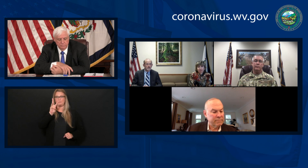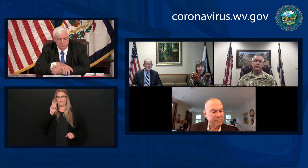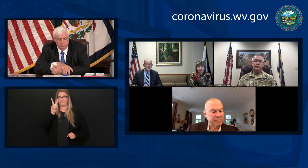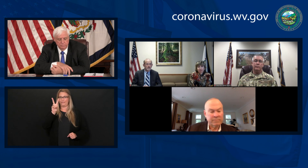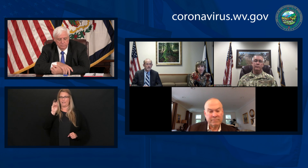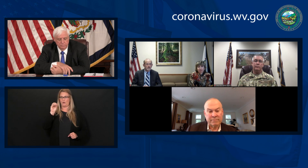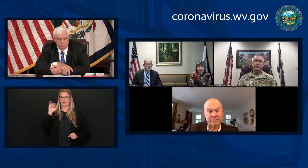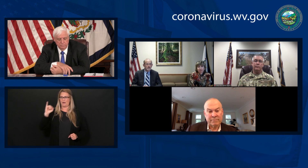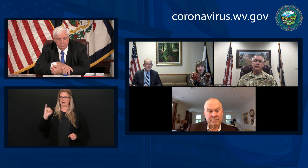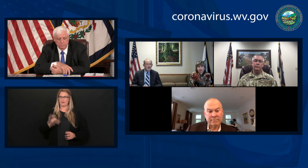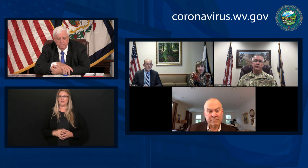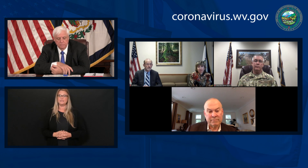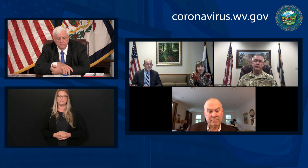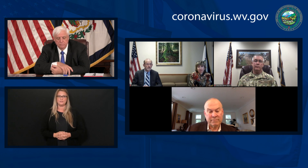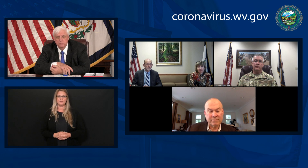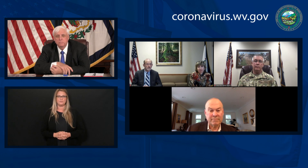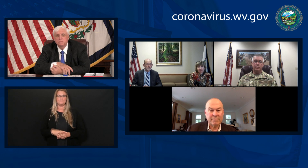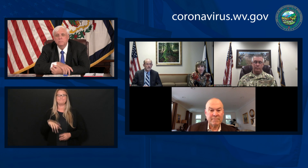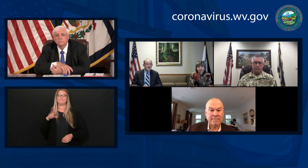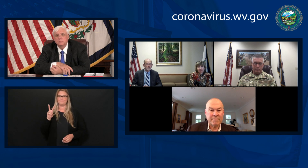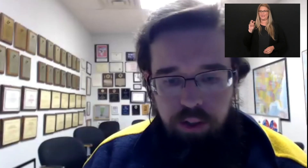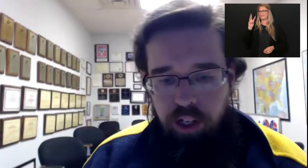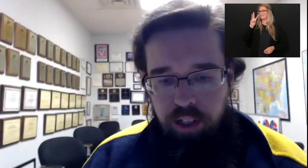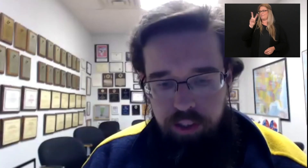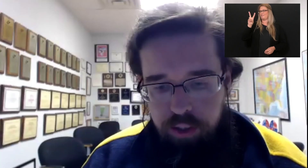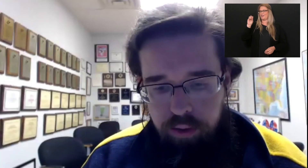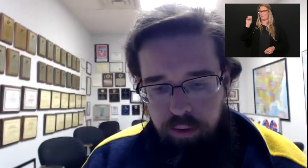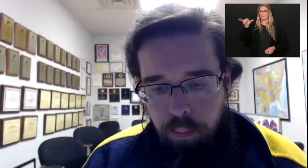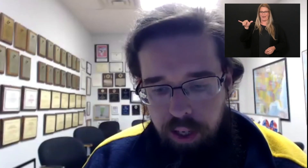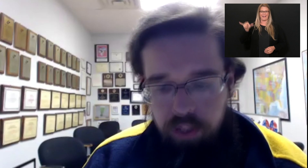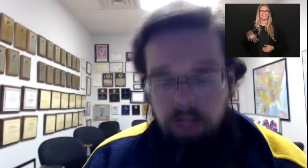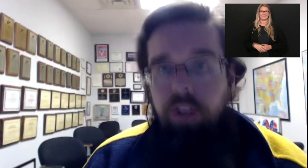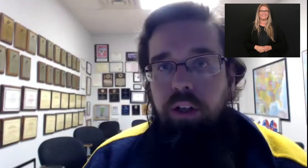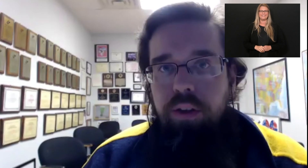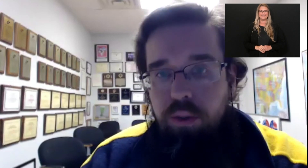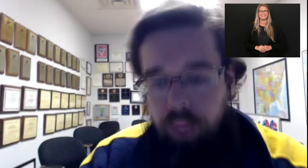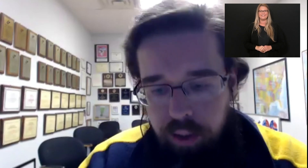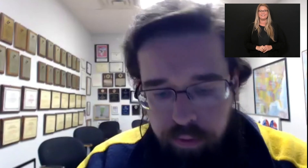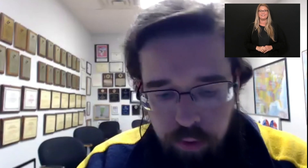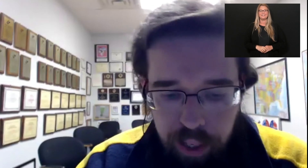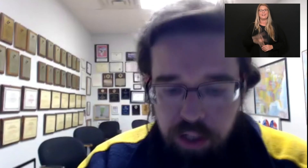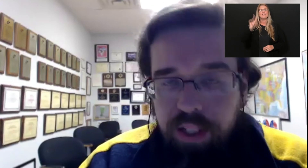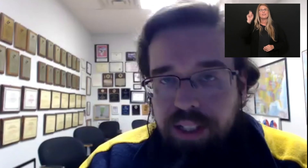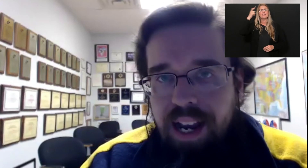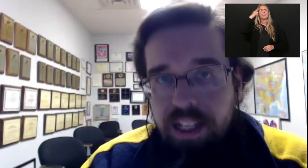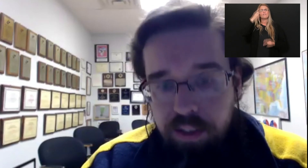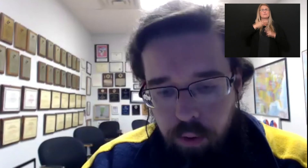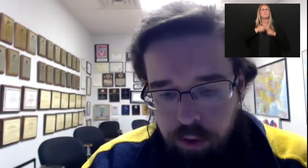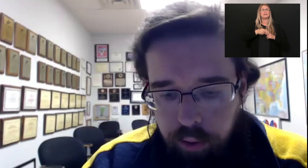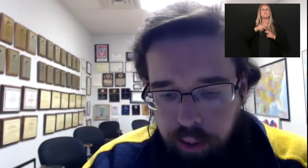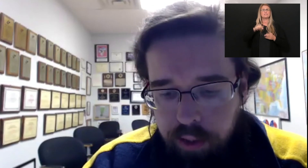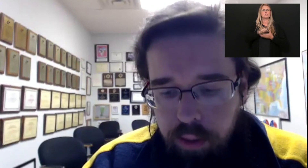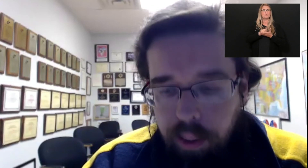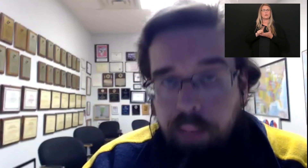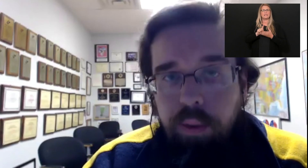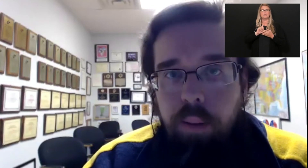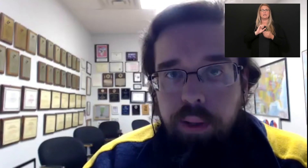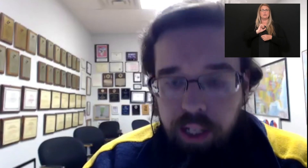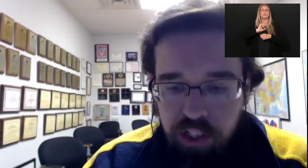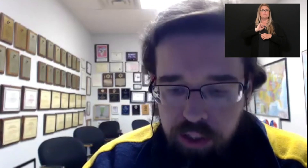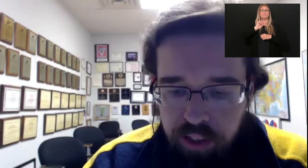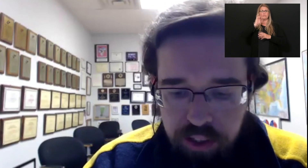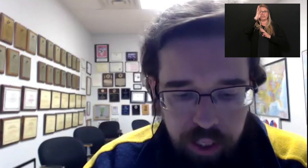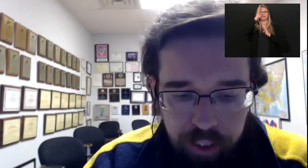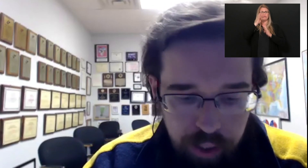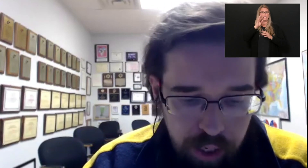Hi, Rodney Lamp, WBOY. Governor Justice, you mentioned earlier this week the formation of a task force related to the Black